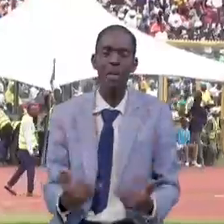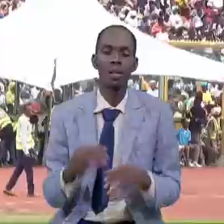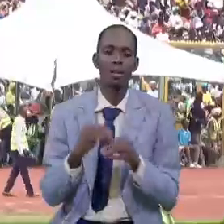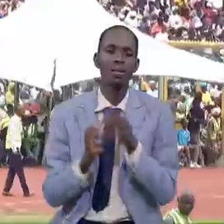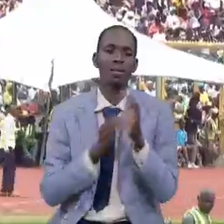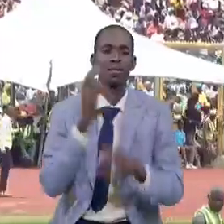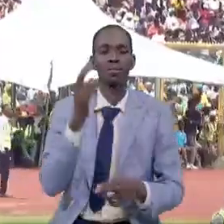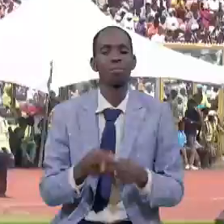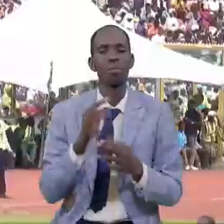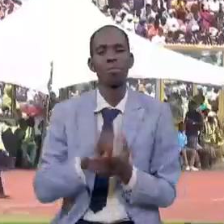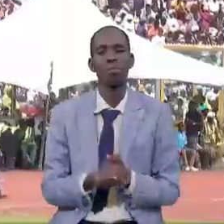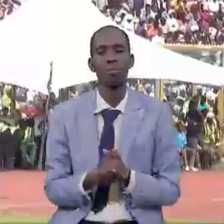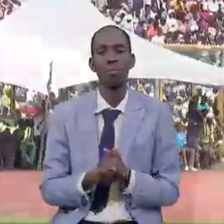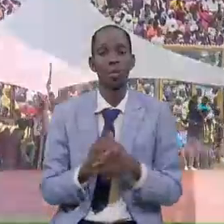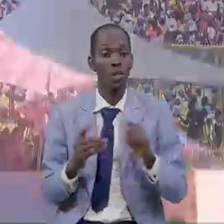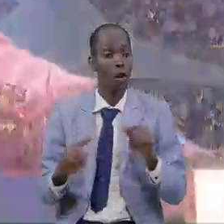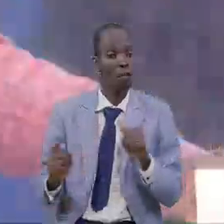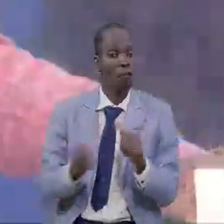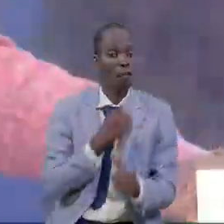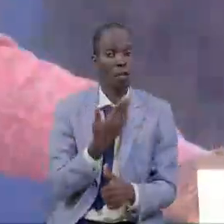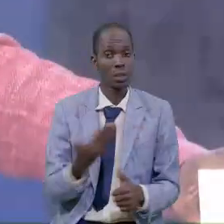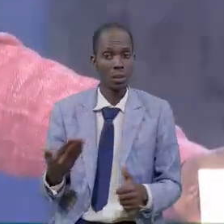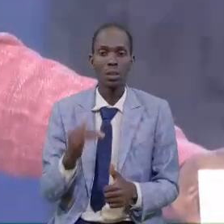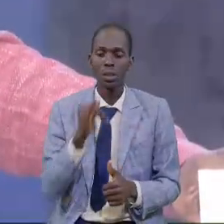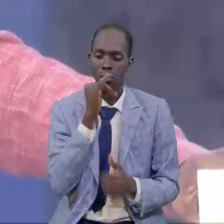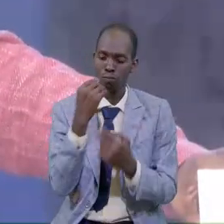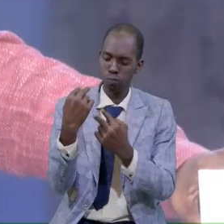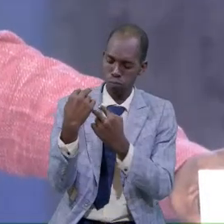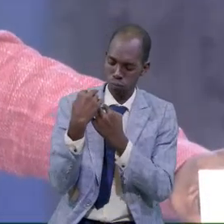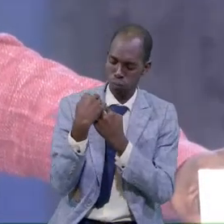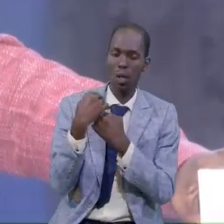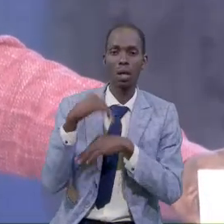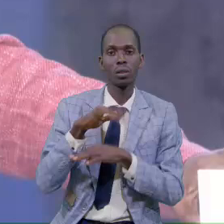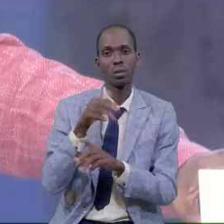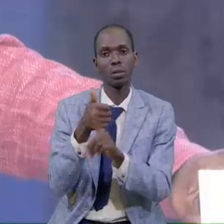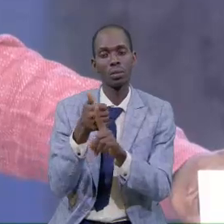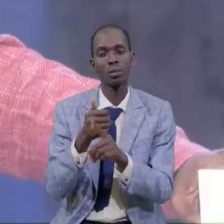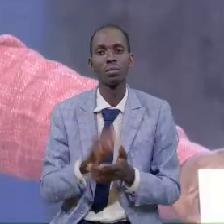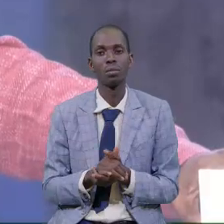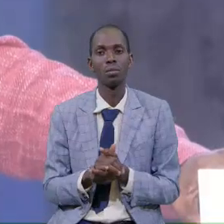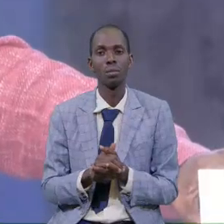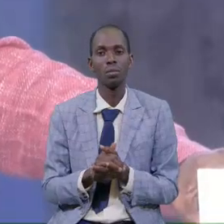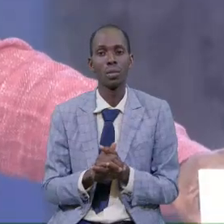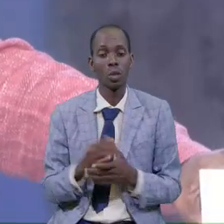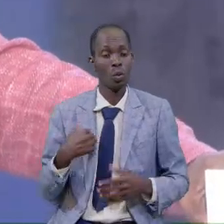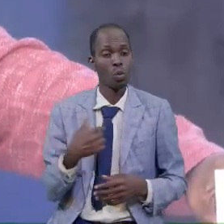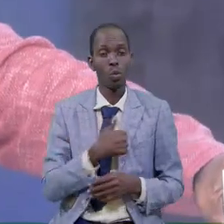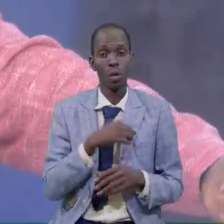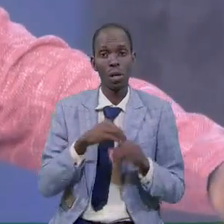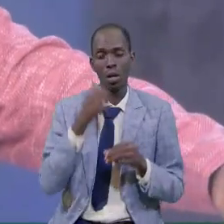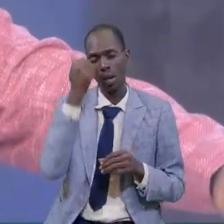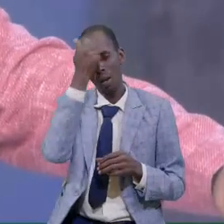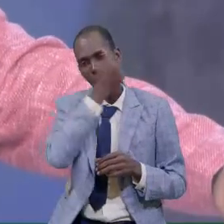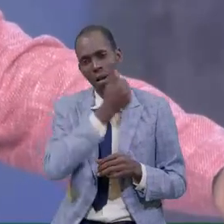The first thing to do is to look inside you. We in Africa here will say that the